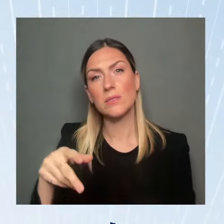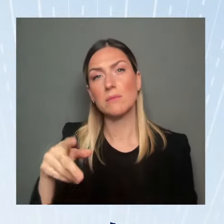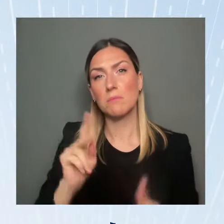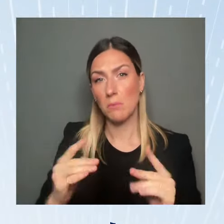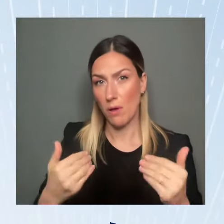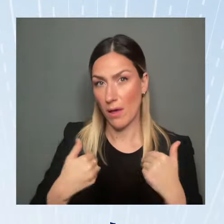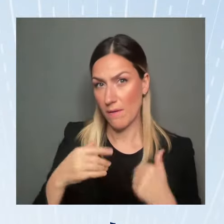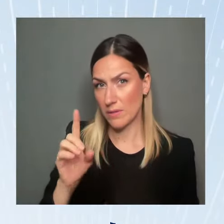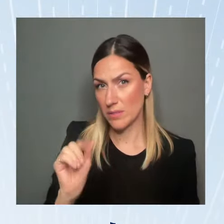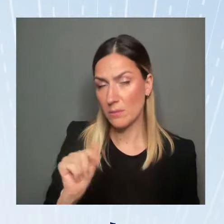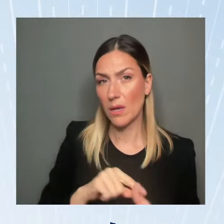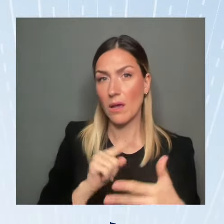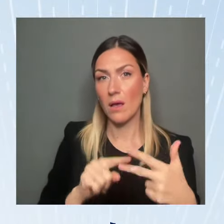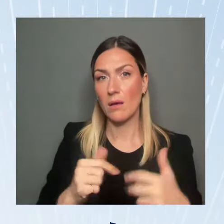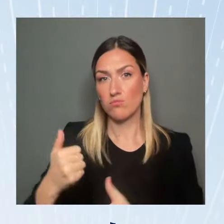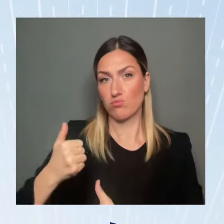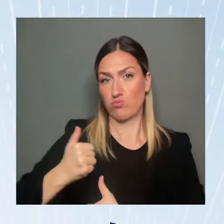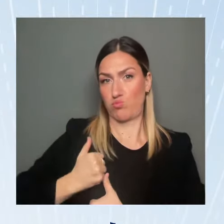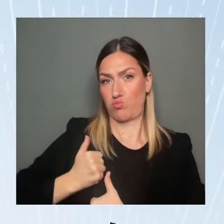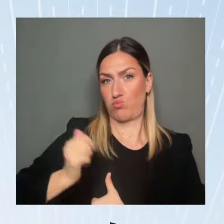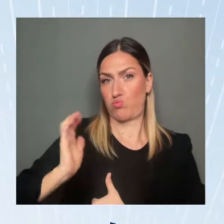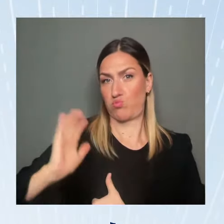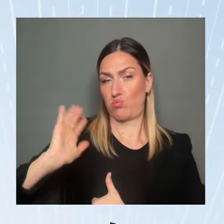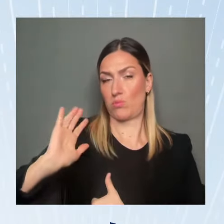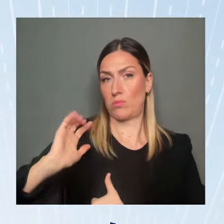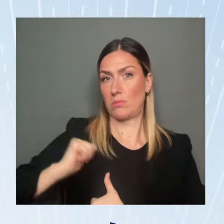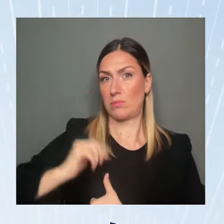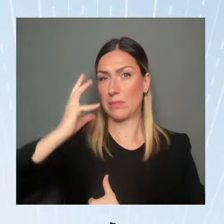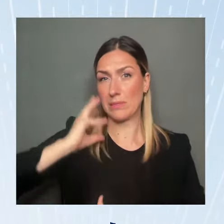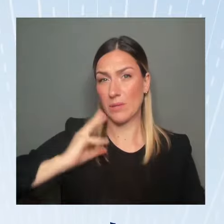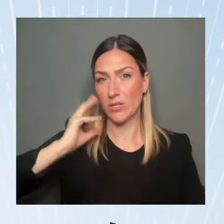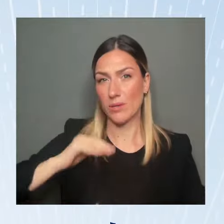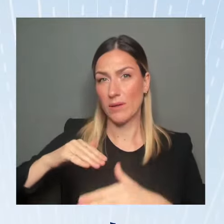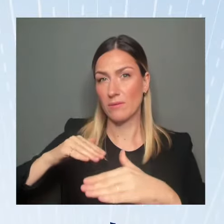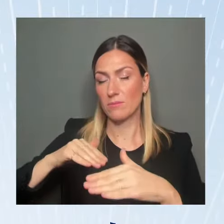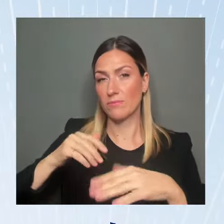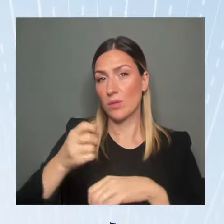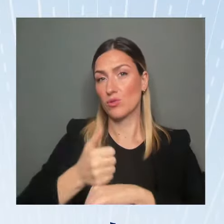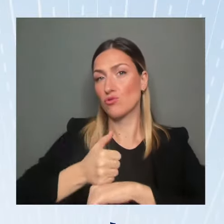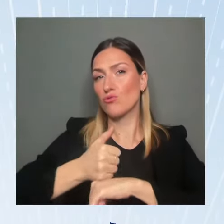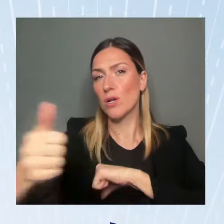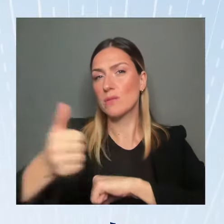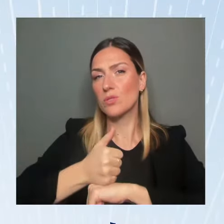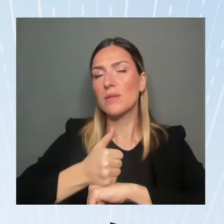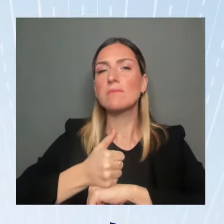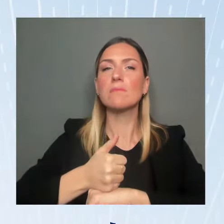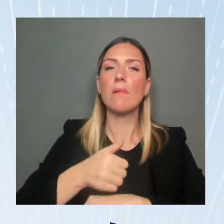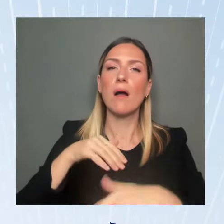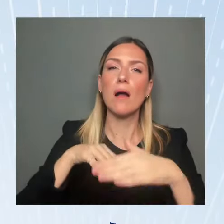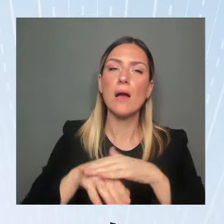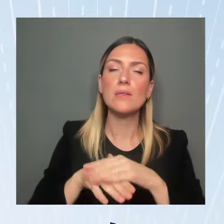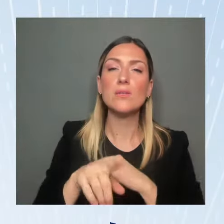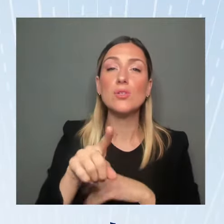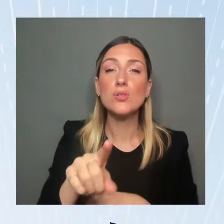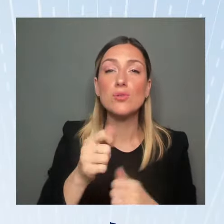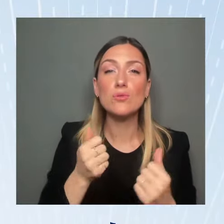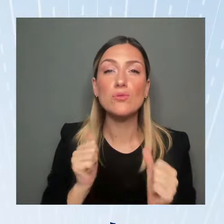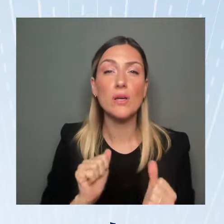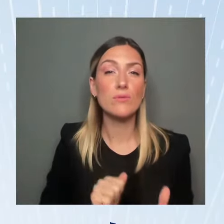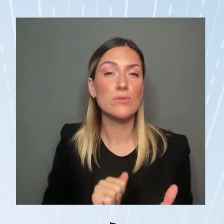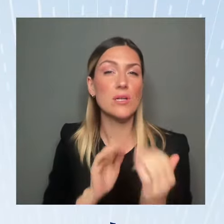and veterans face in accessing transportation, and how have you worked to address these